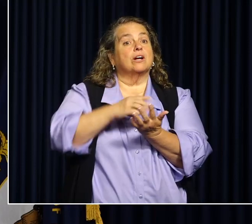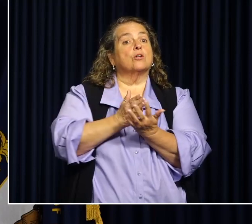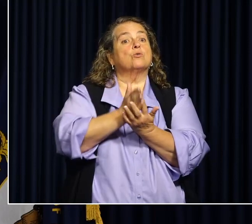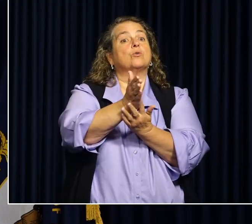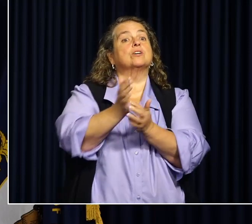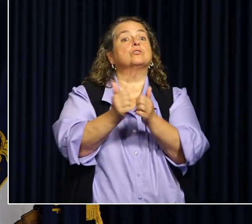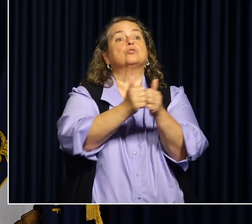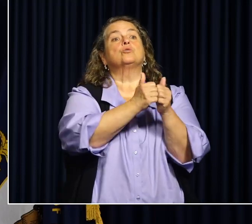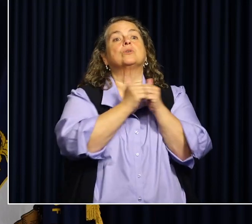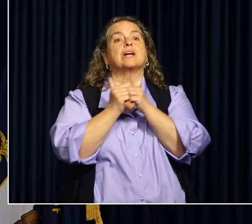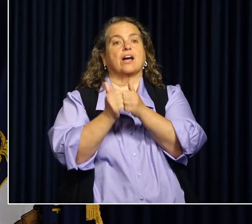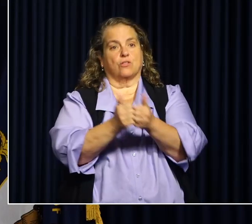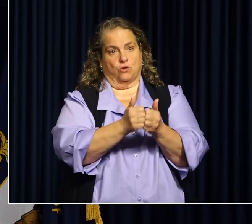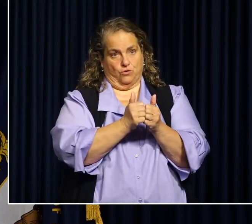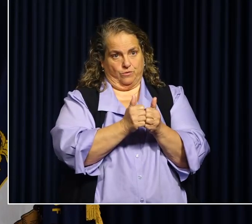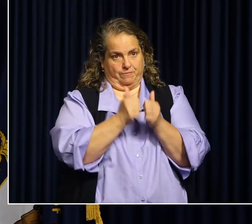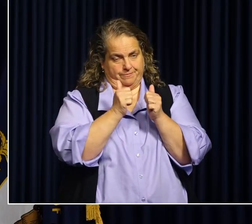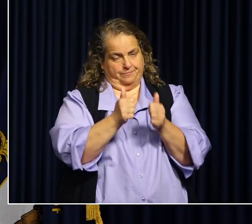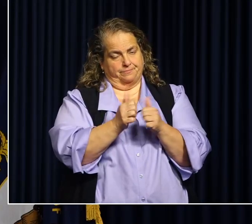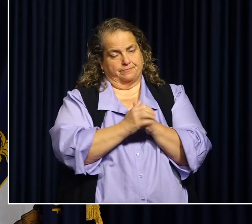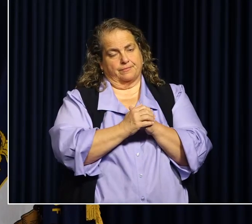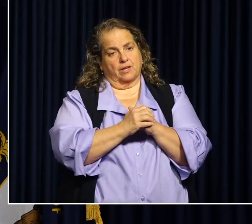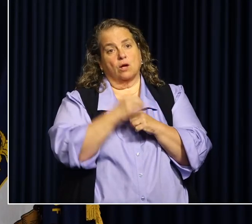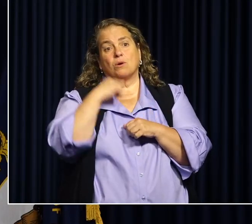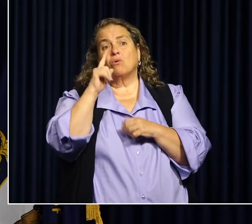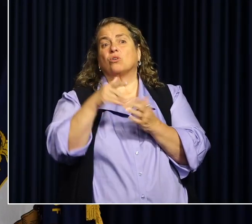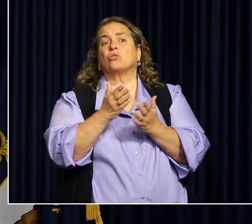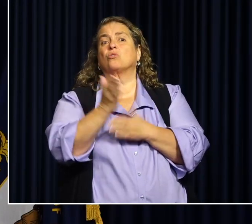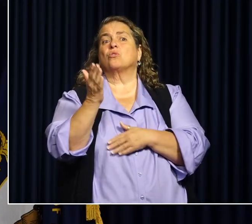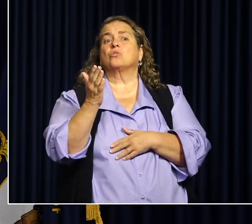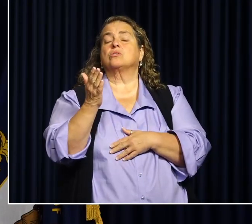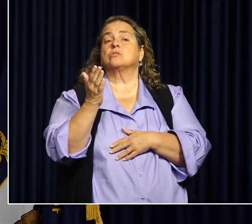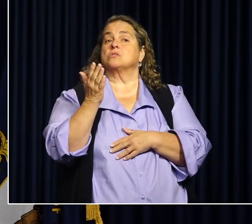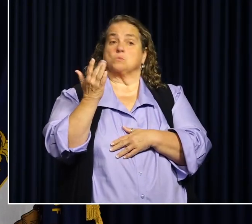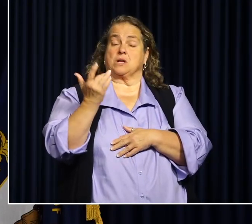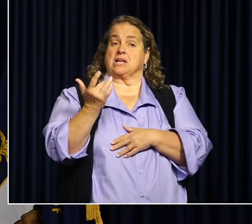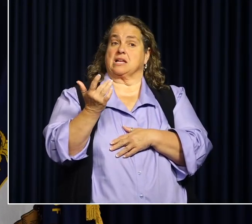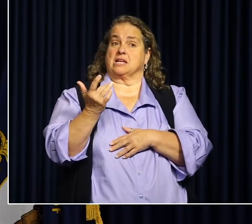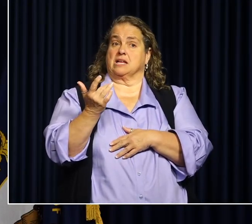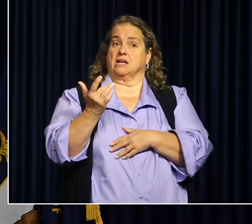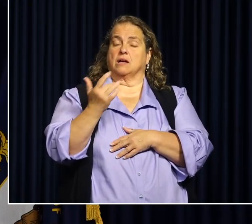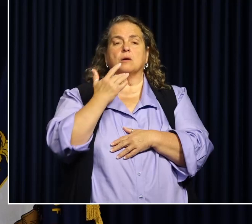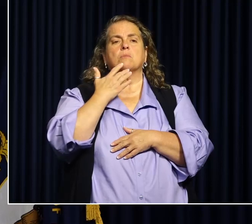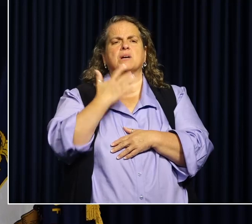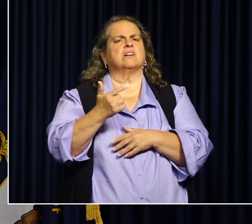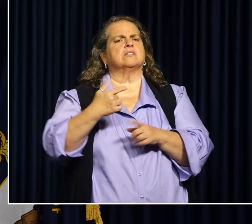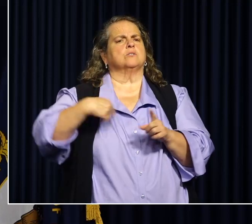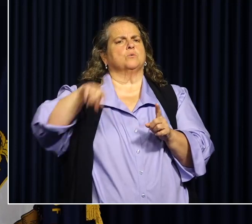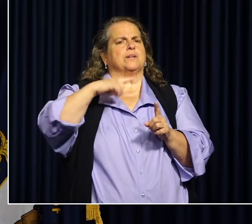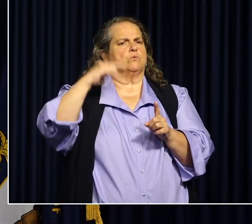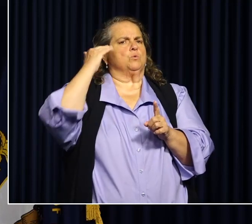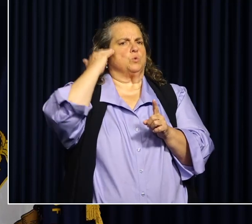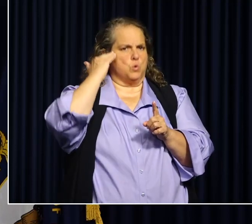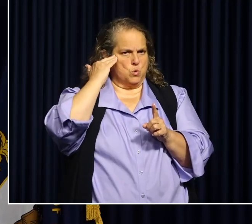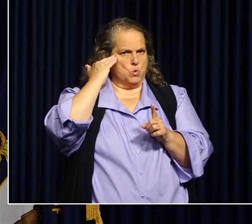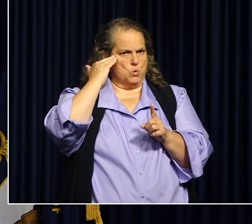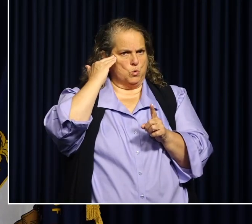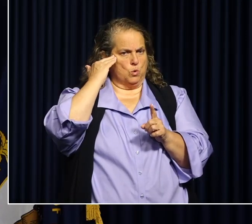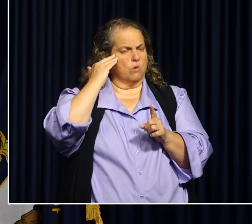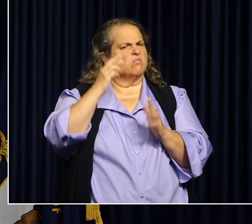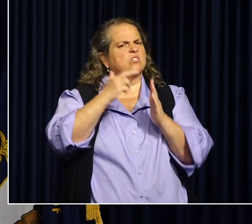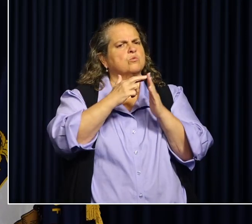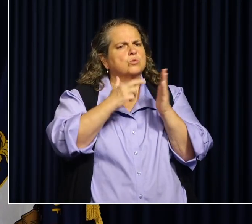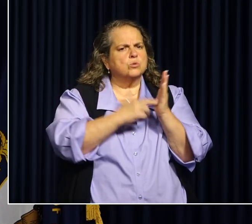through this together. We're going to get through this together because we know